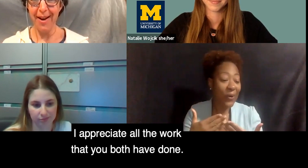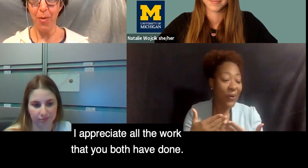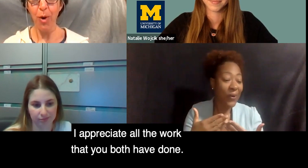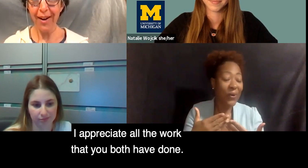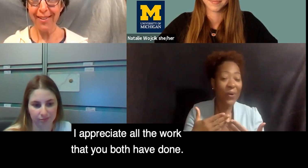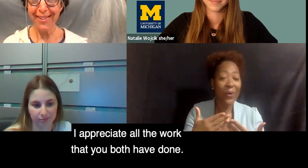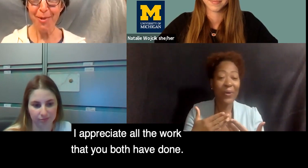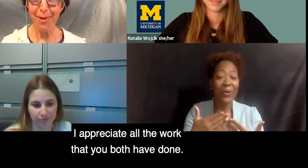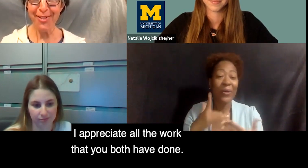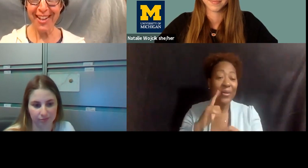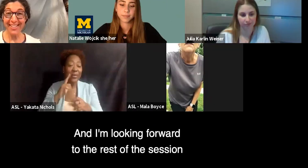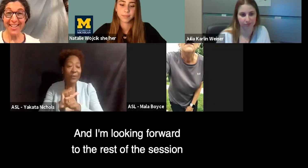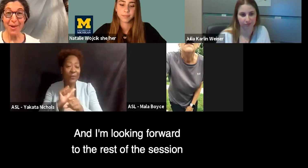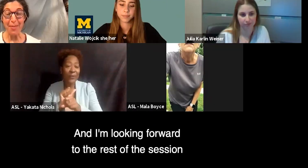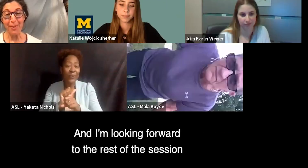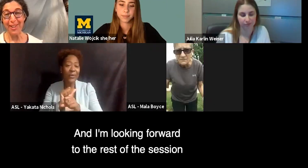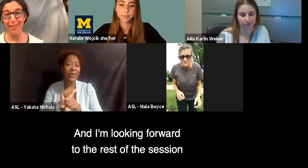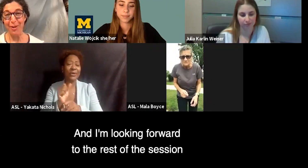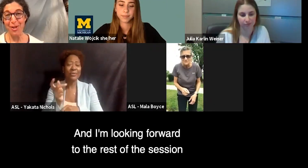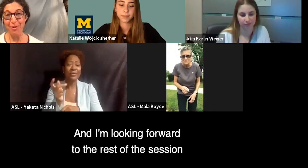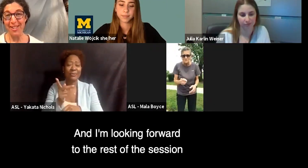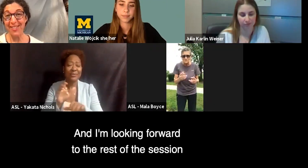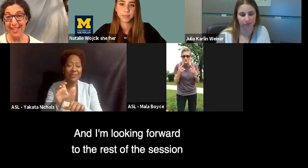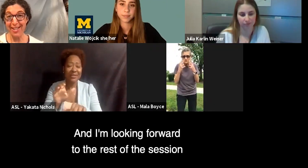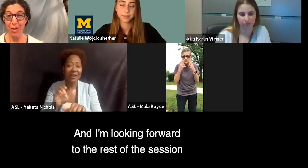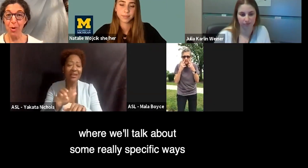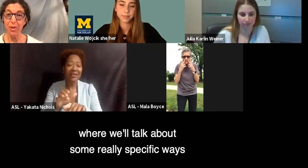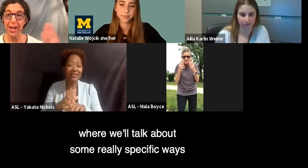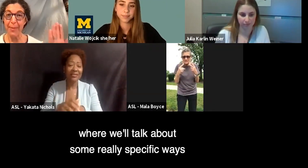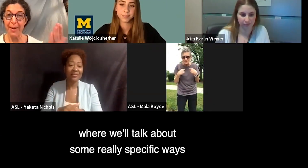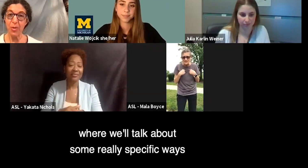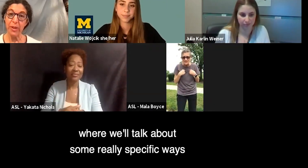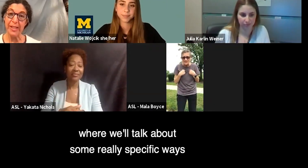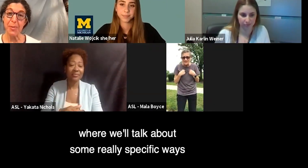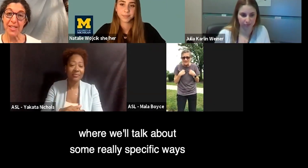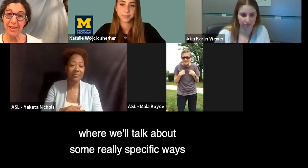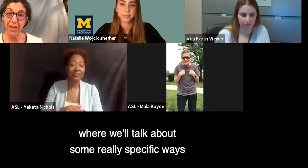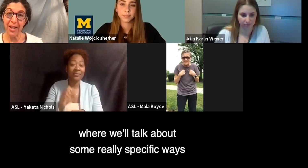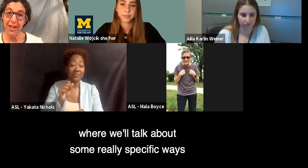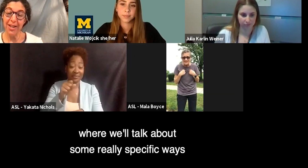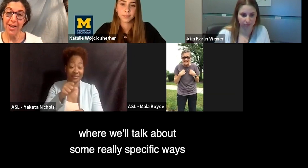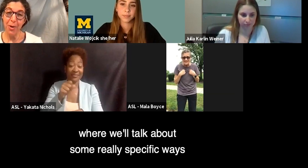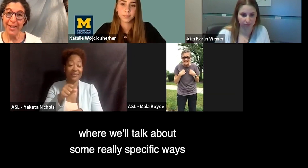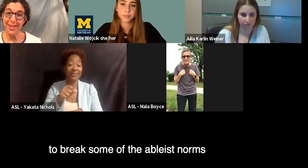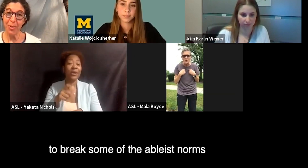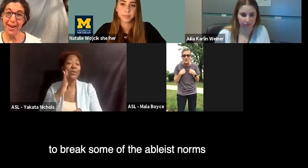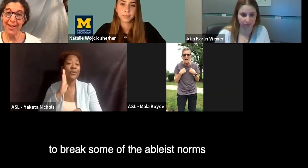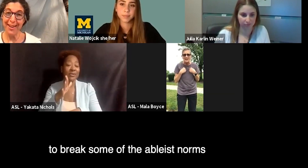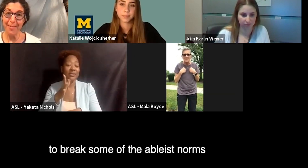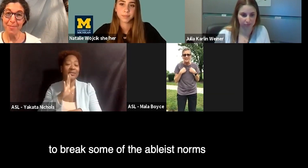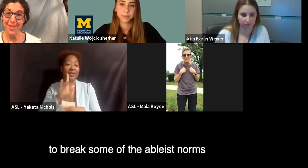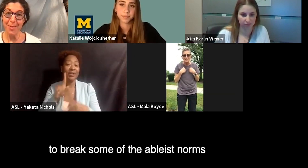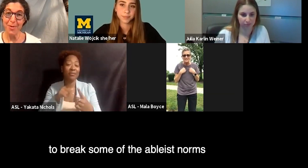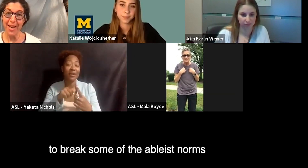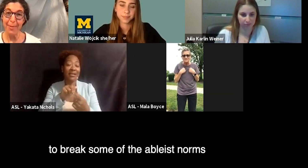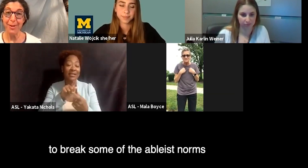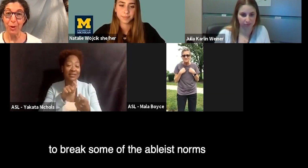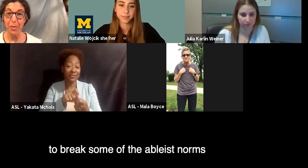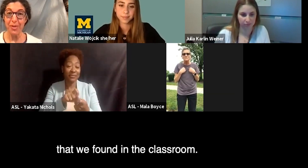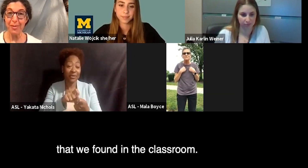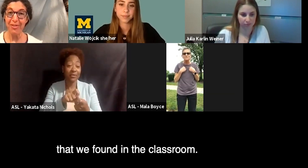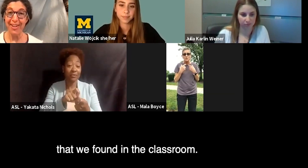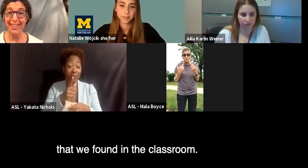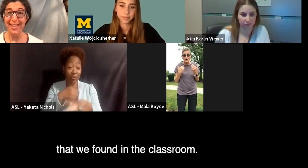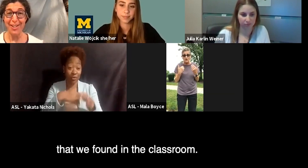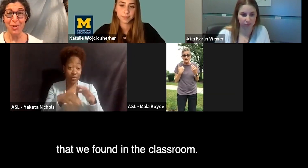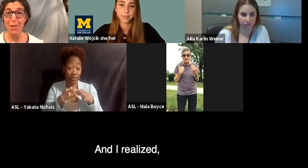the work that you both have done, and I'm looking forward to the rest of the session where we'll talk about some really specific ways to break some of the ableist